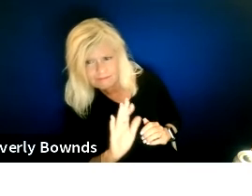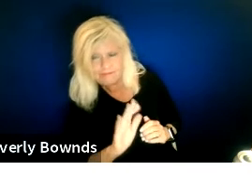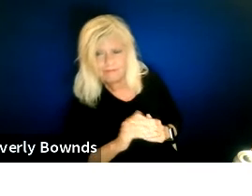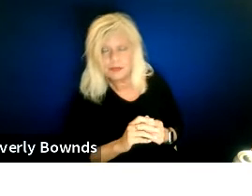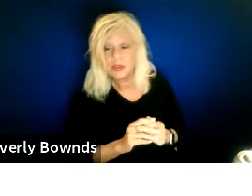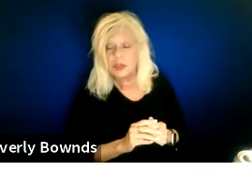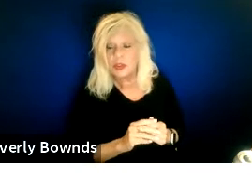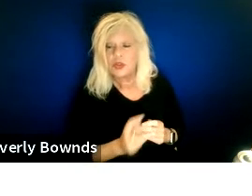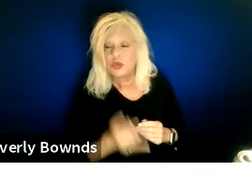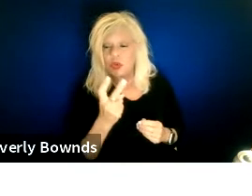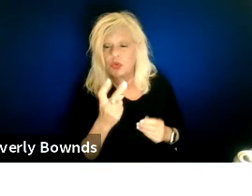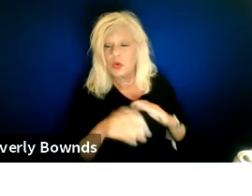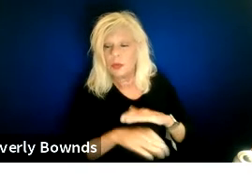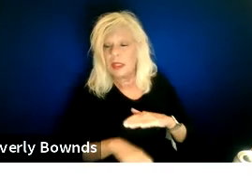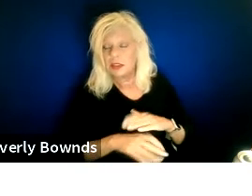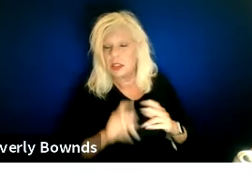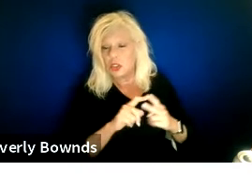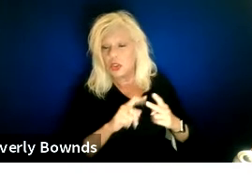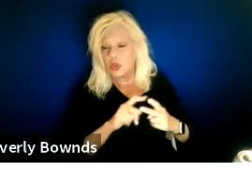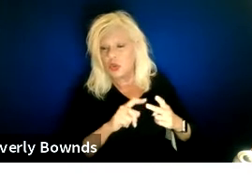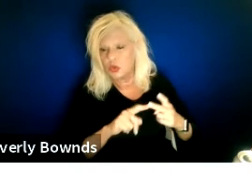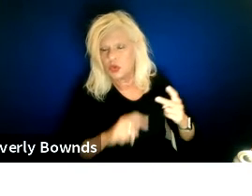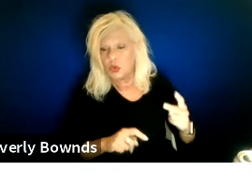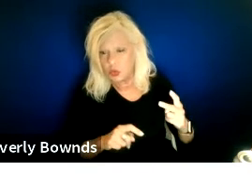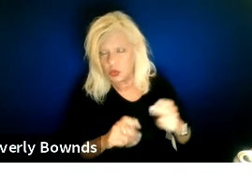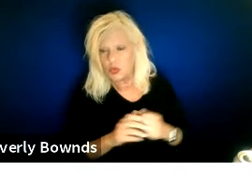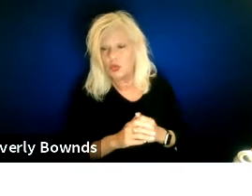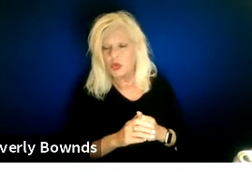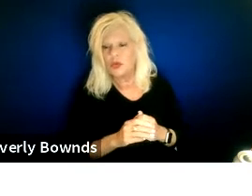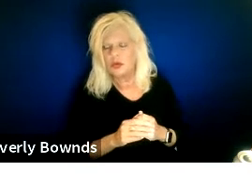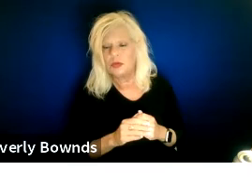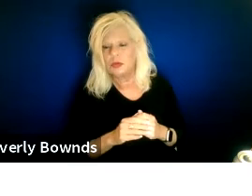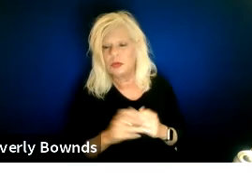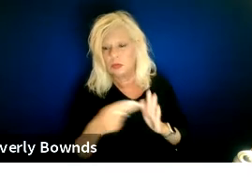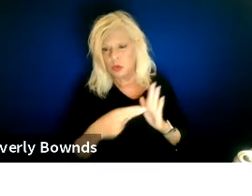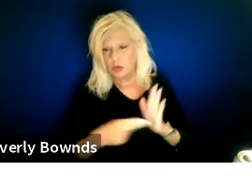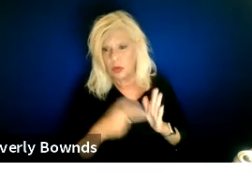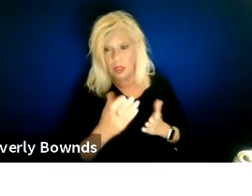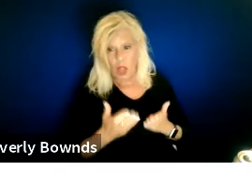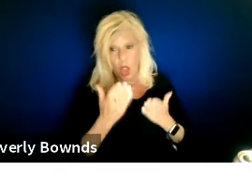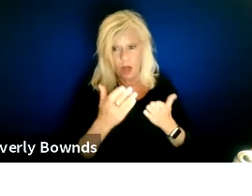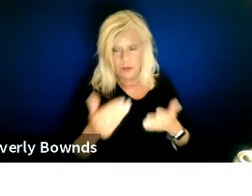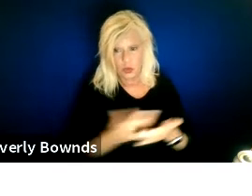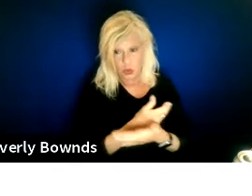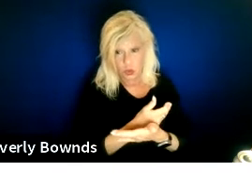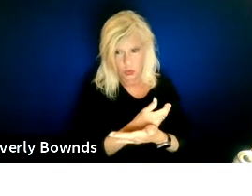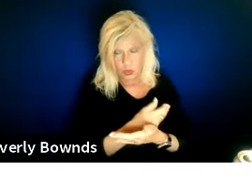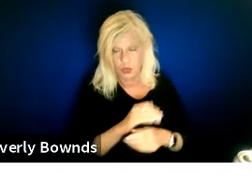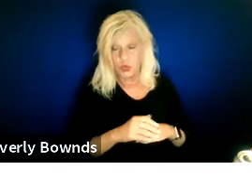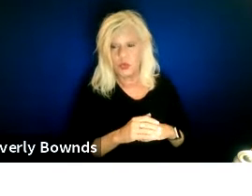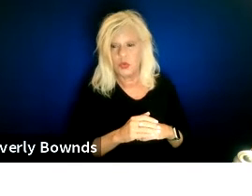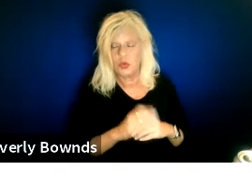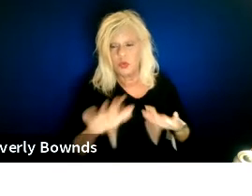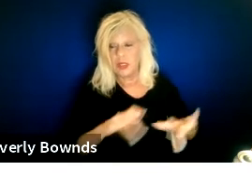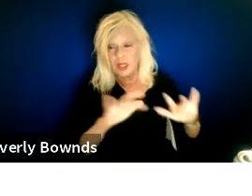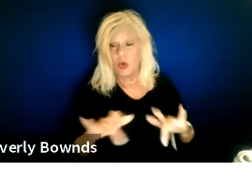There are two basically intensification protocols. One is offering them new series of recorded videos